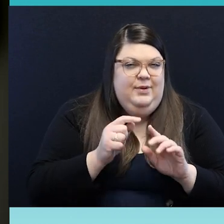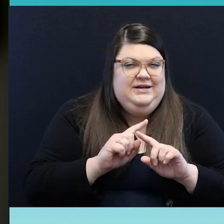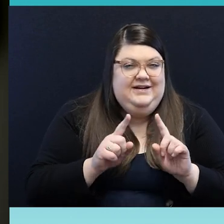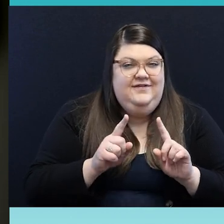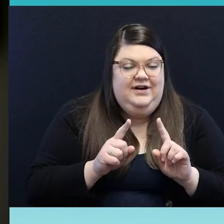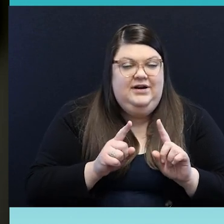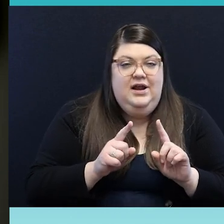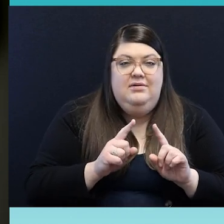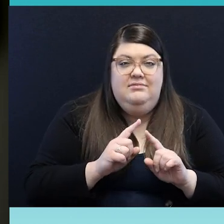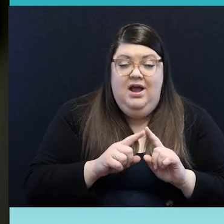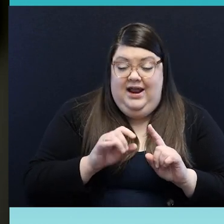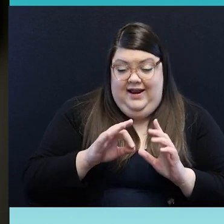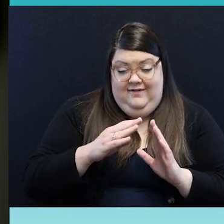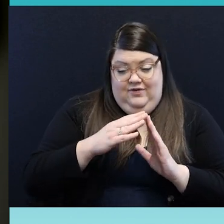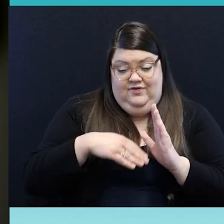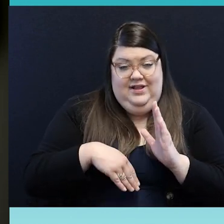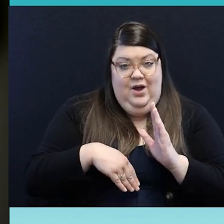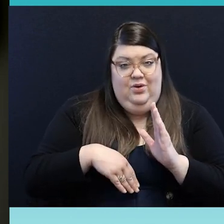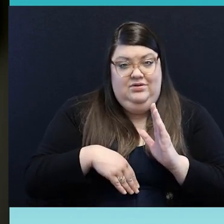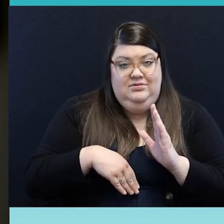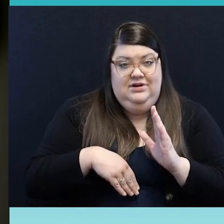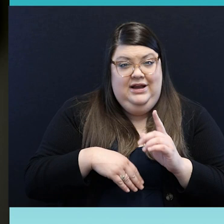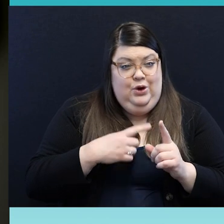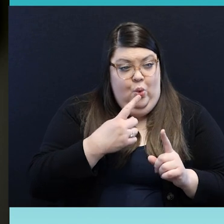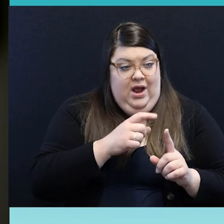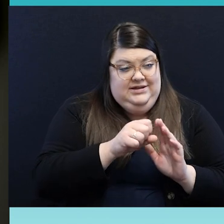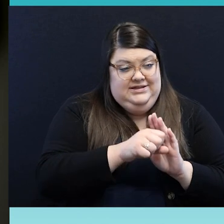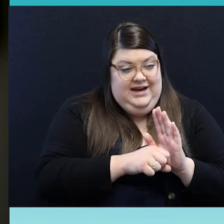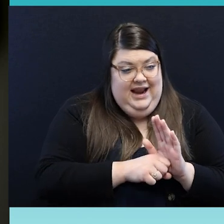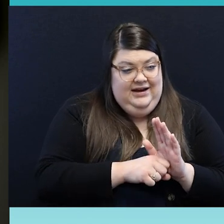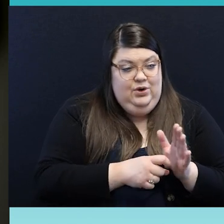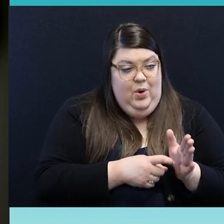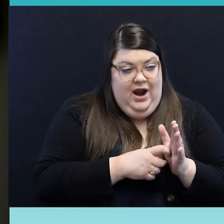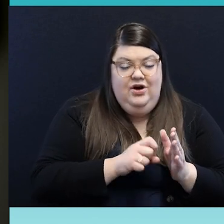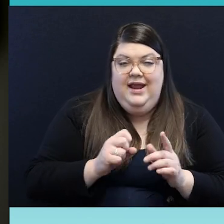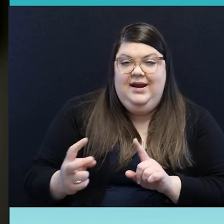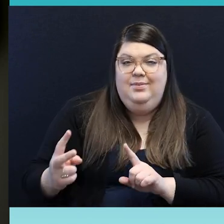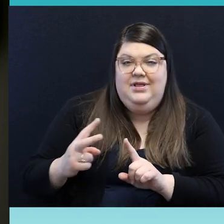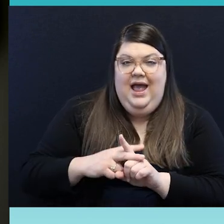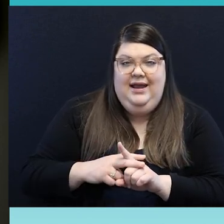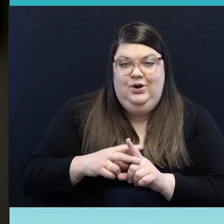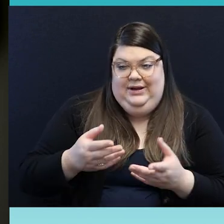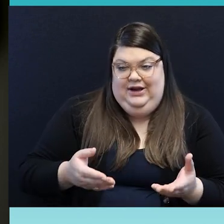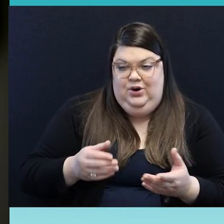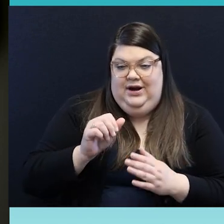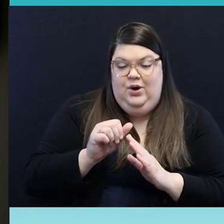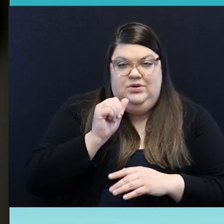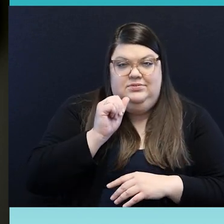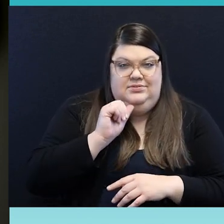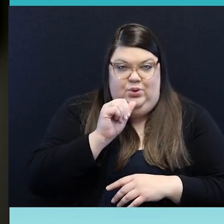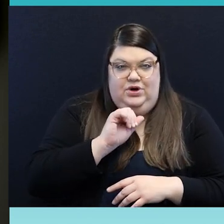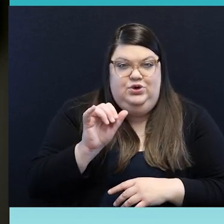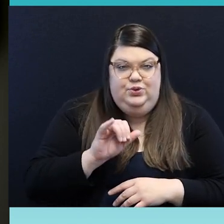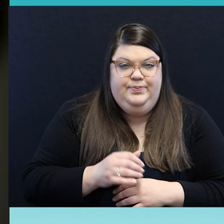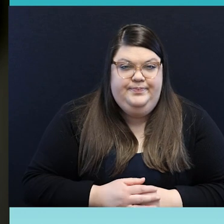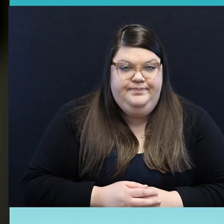long as they have been completed in the way that that state requires them, can be used here in Arizona. So we'll